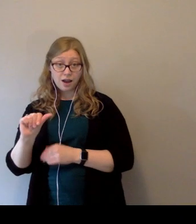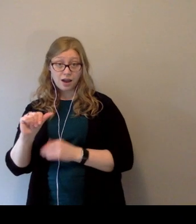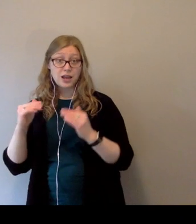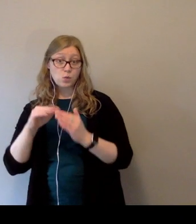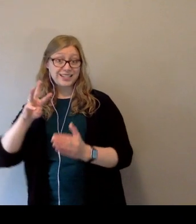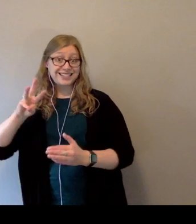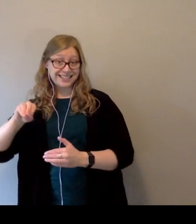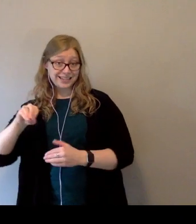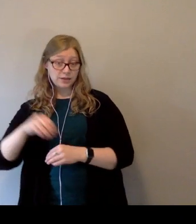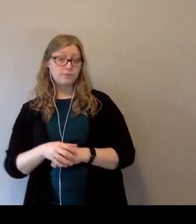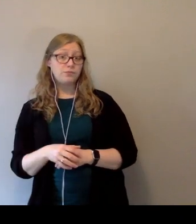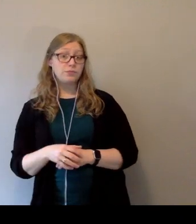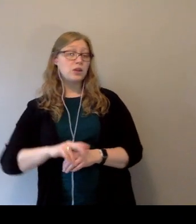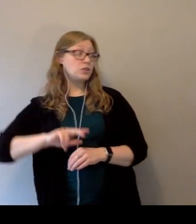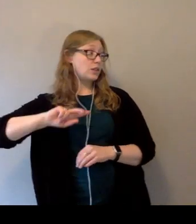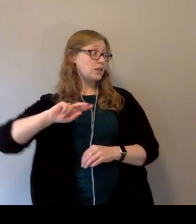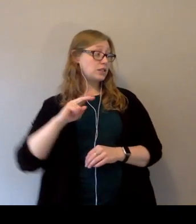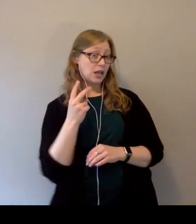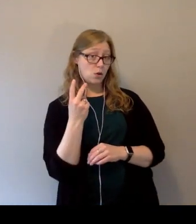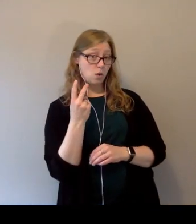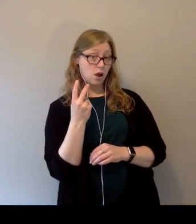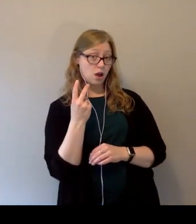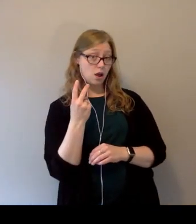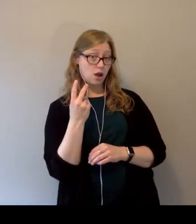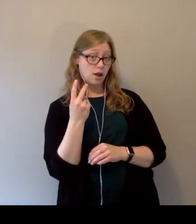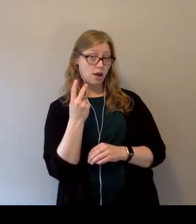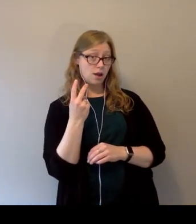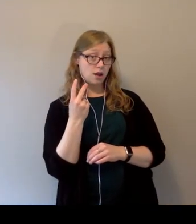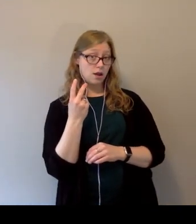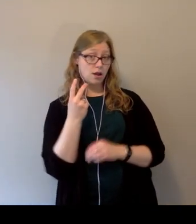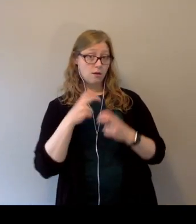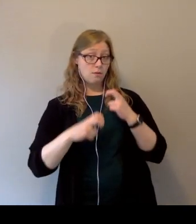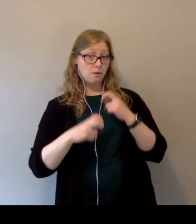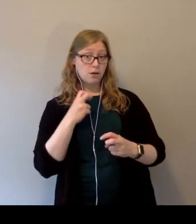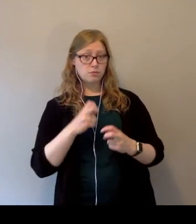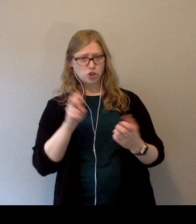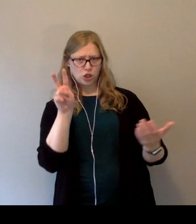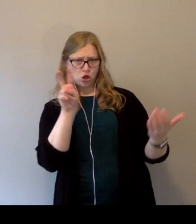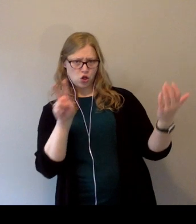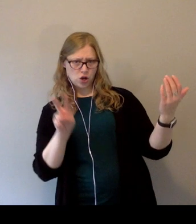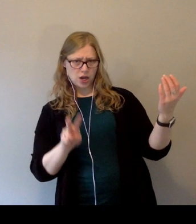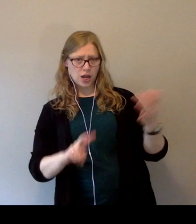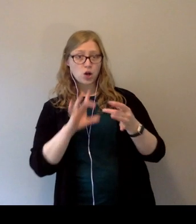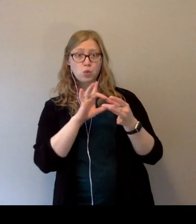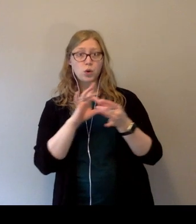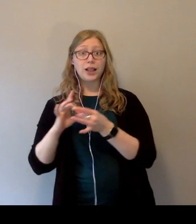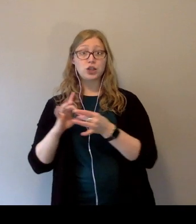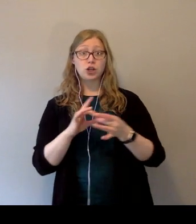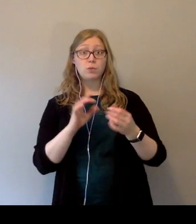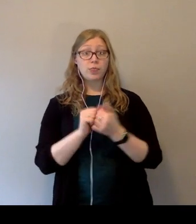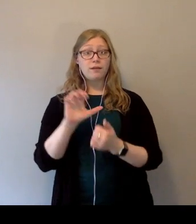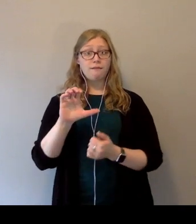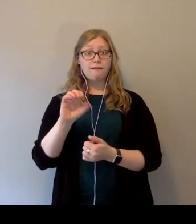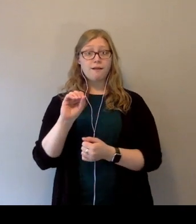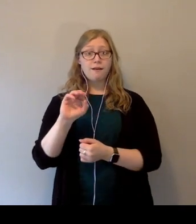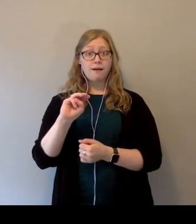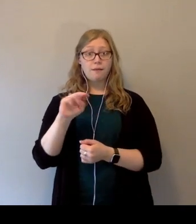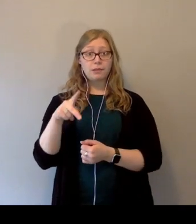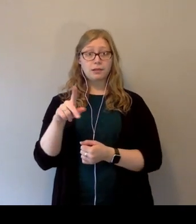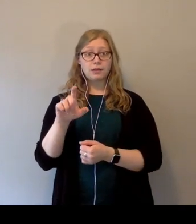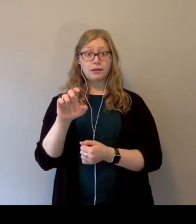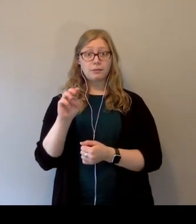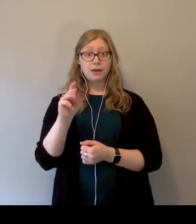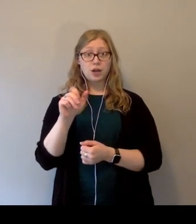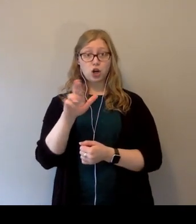So the second one is just looking at that relationship between the complementary angles. And they're asking you to